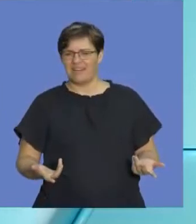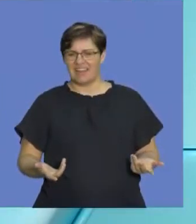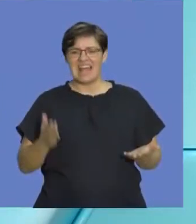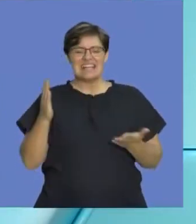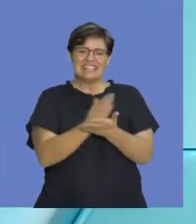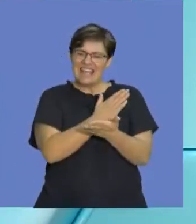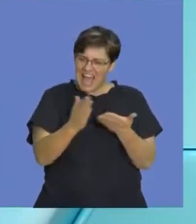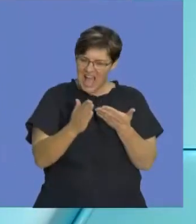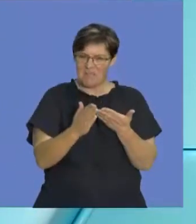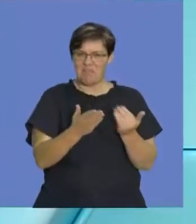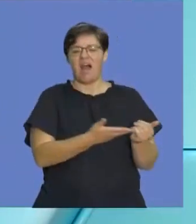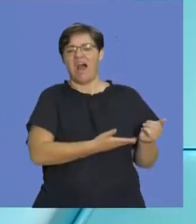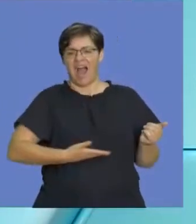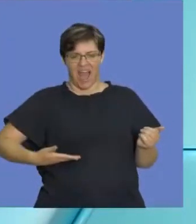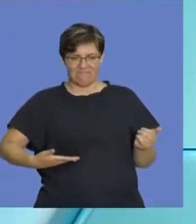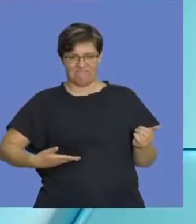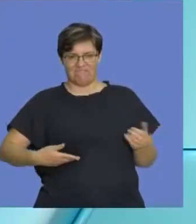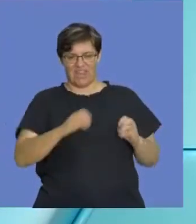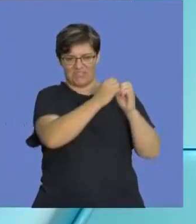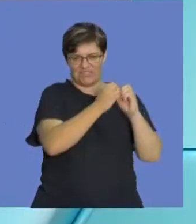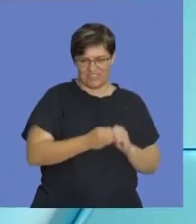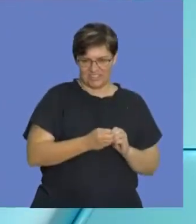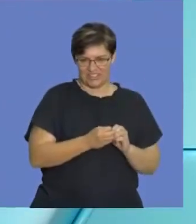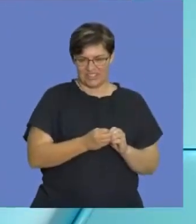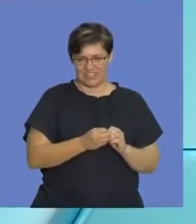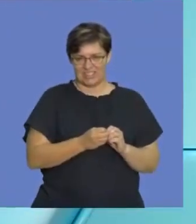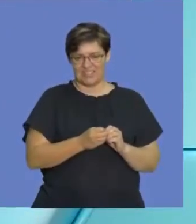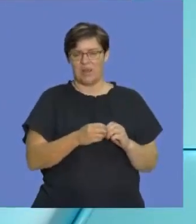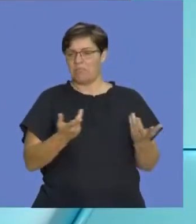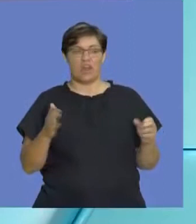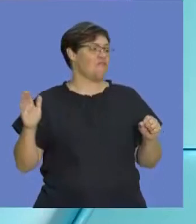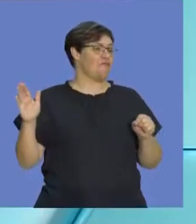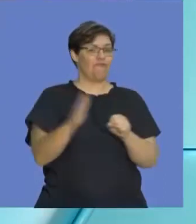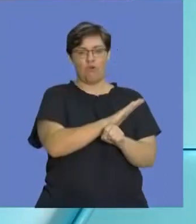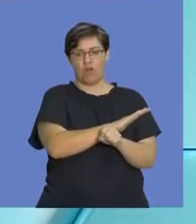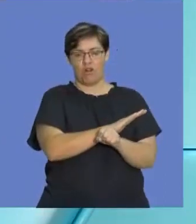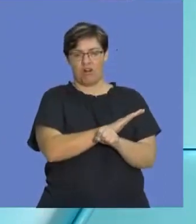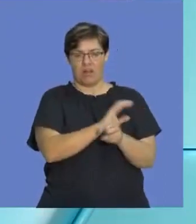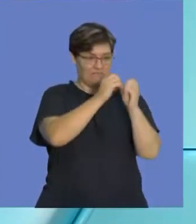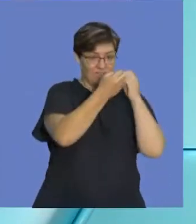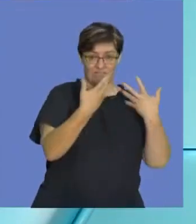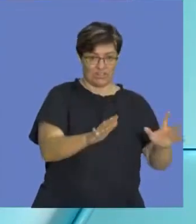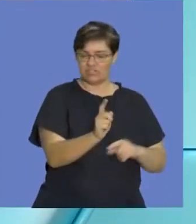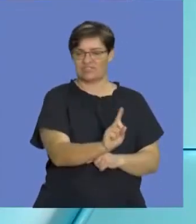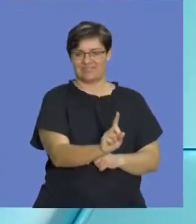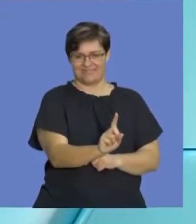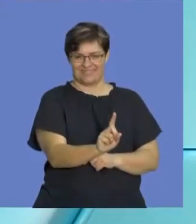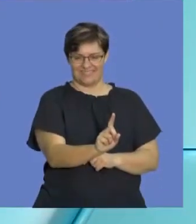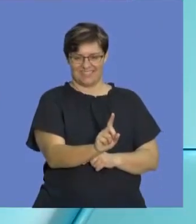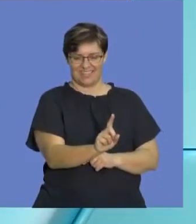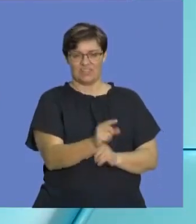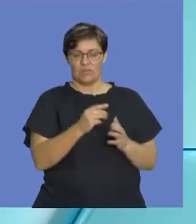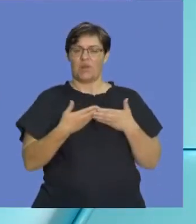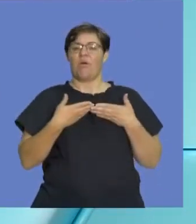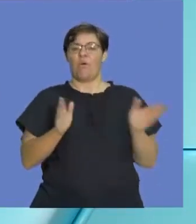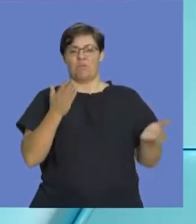No, you're going to get some articles in semi-state of production. It means not completely manufactured. So that